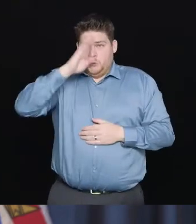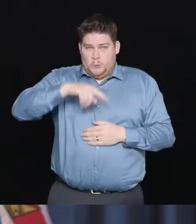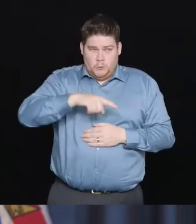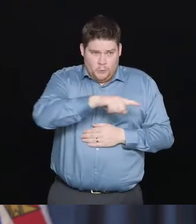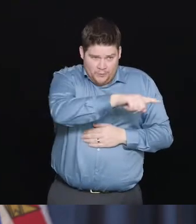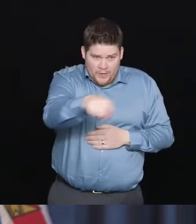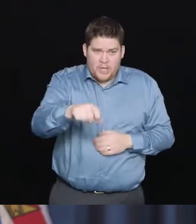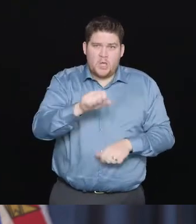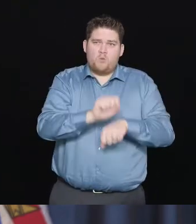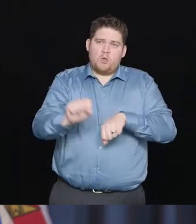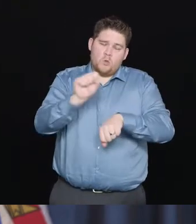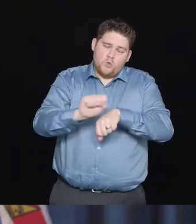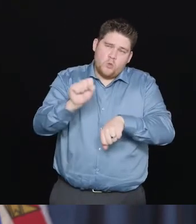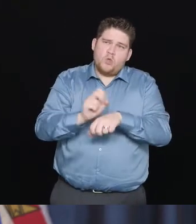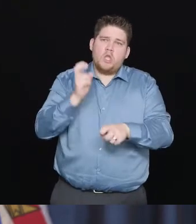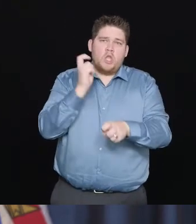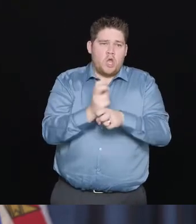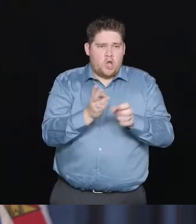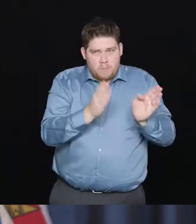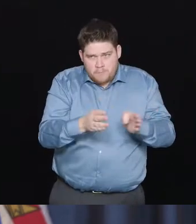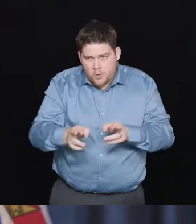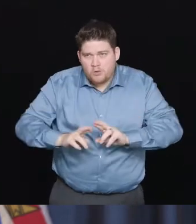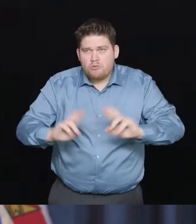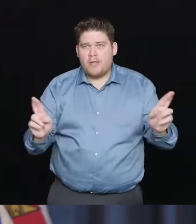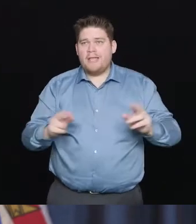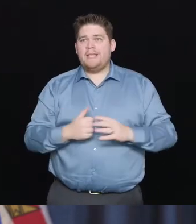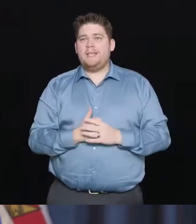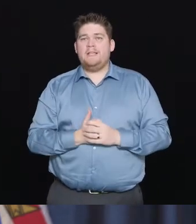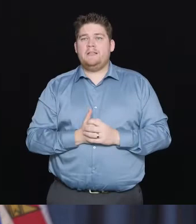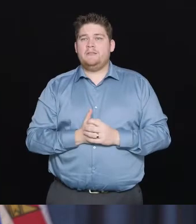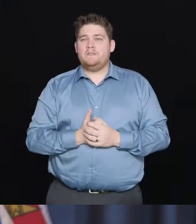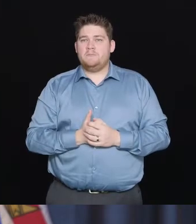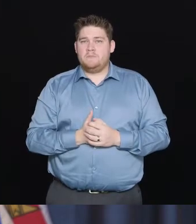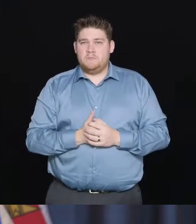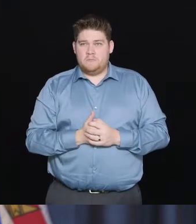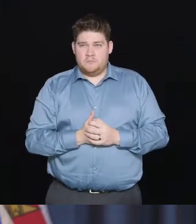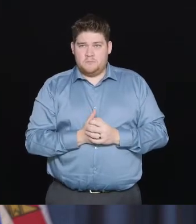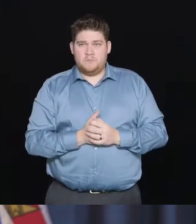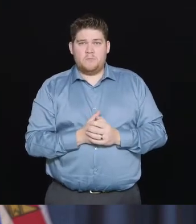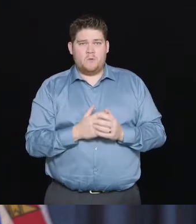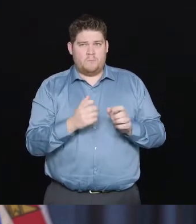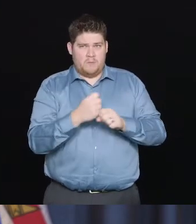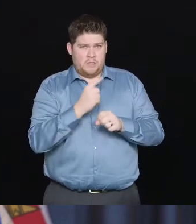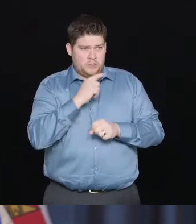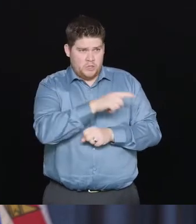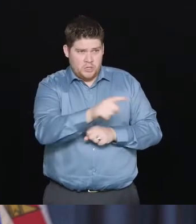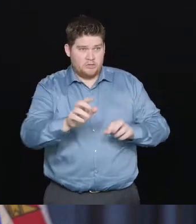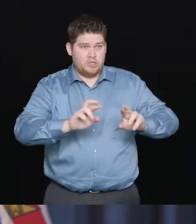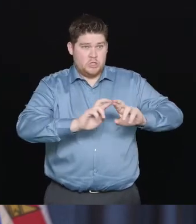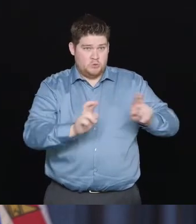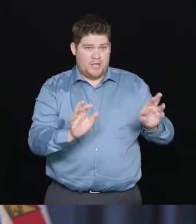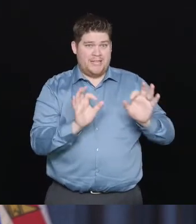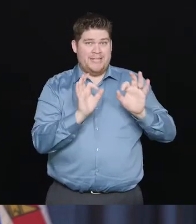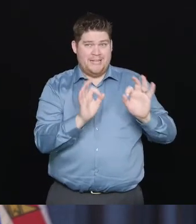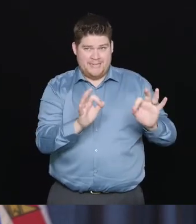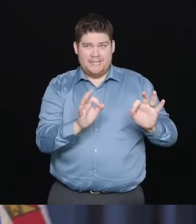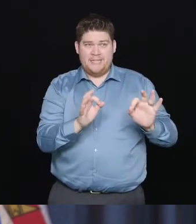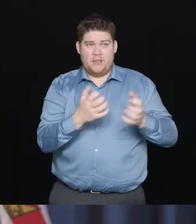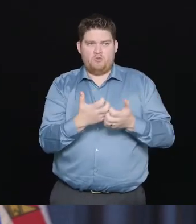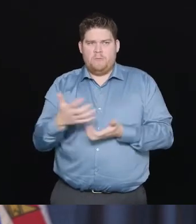acute care hospitals and making all the preparations we're making now. But you're right, the disruption in the United